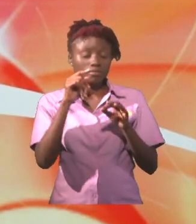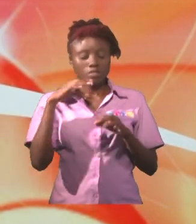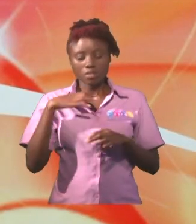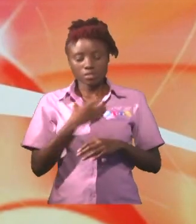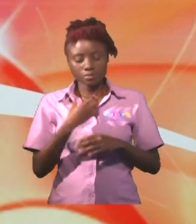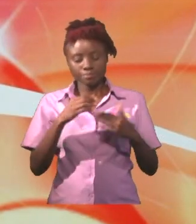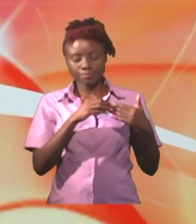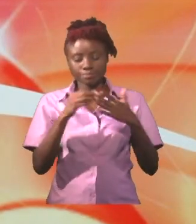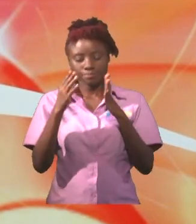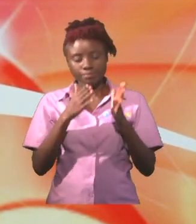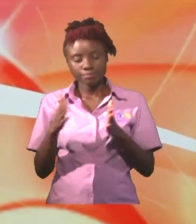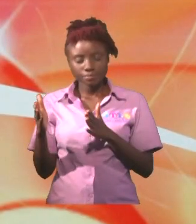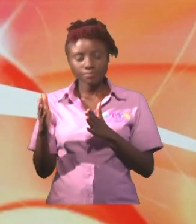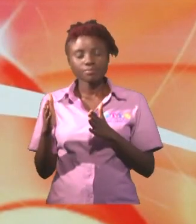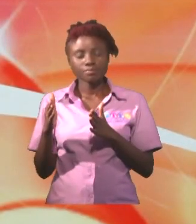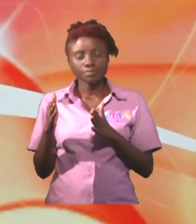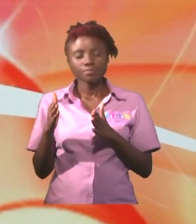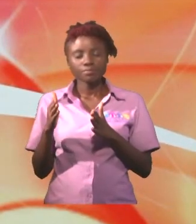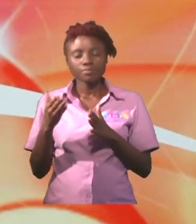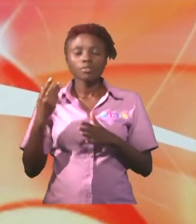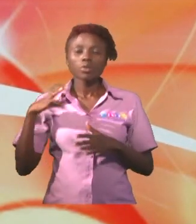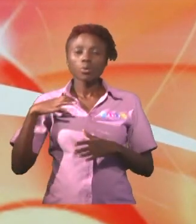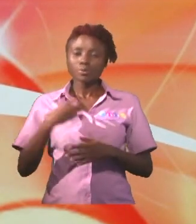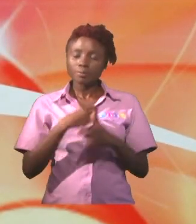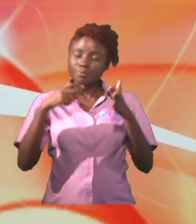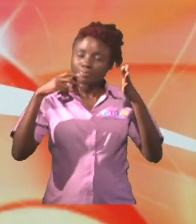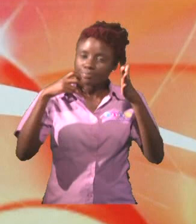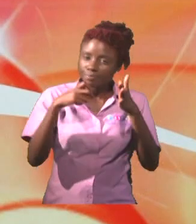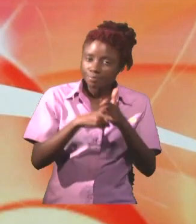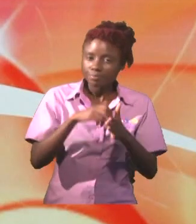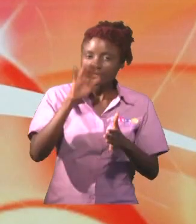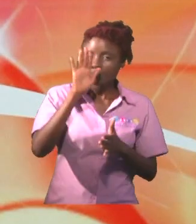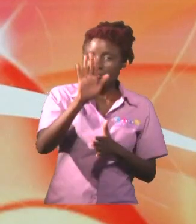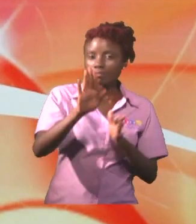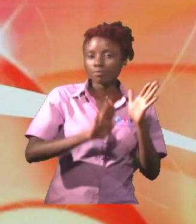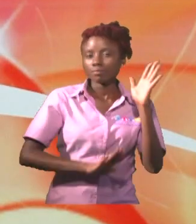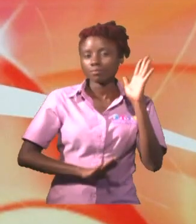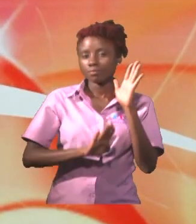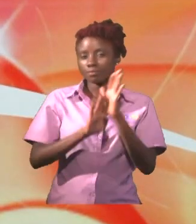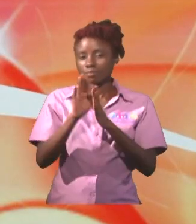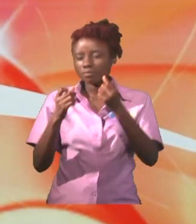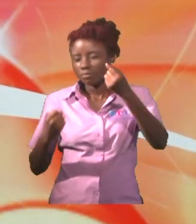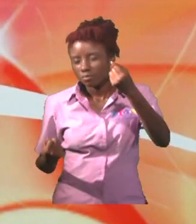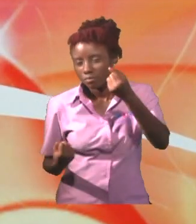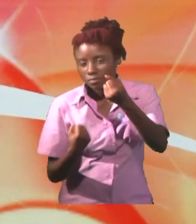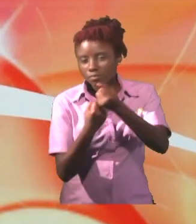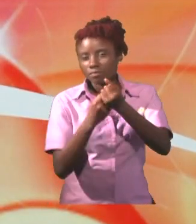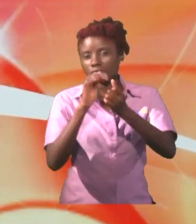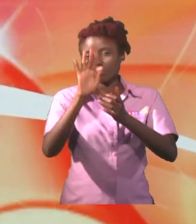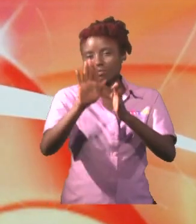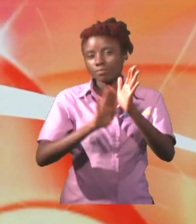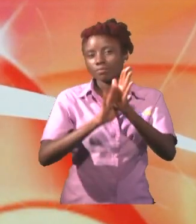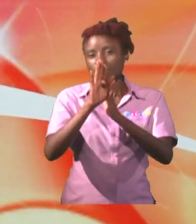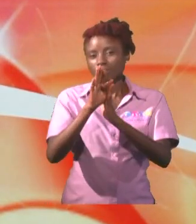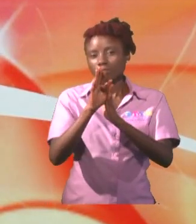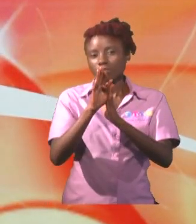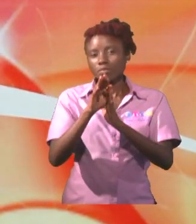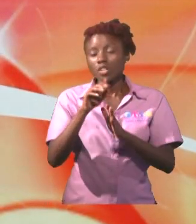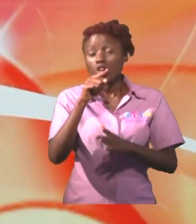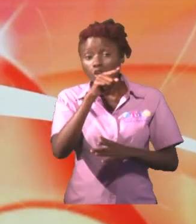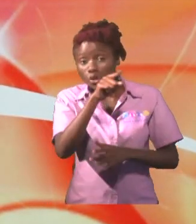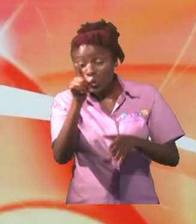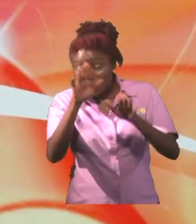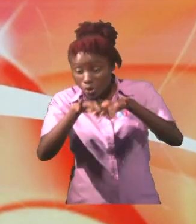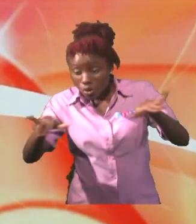in Trinidad. It reaffirms our commitment to your development. We believe that you are our most